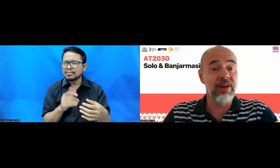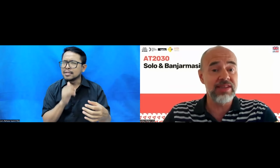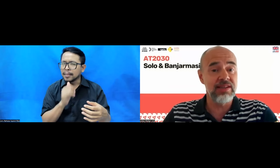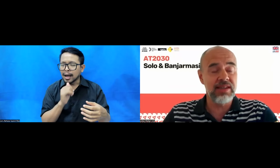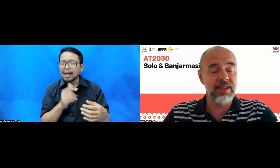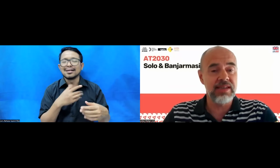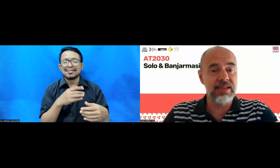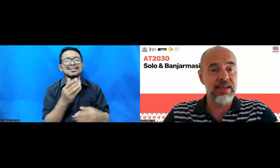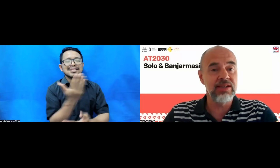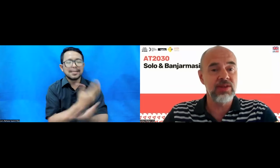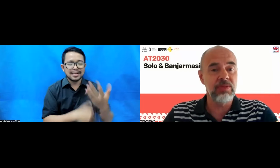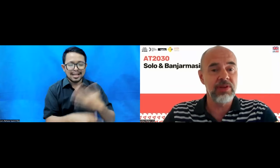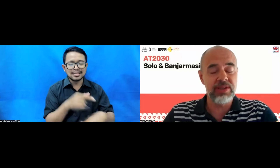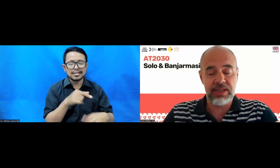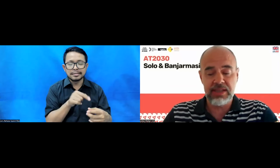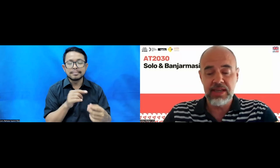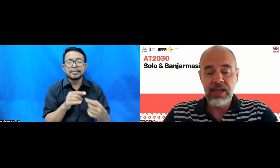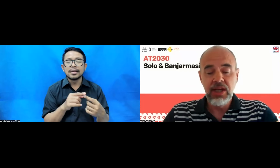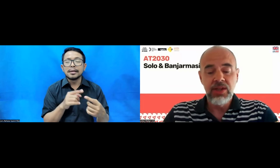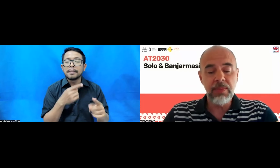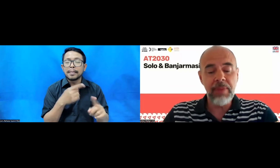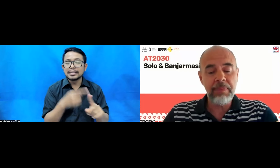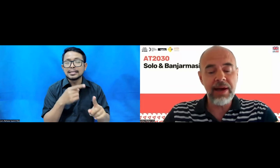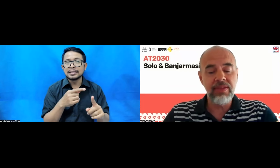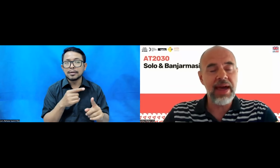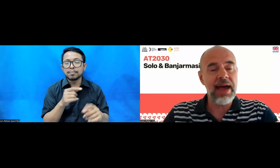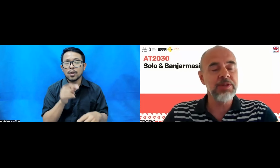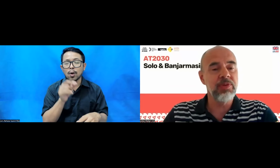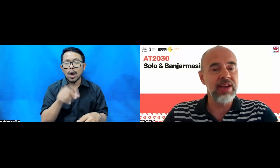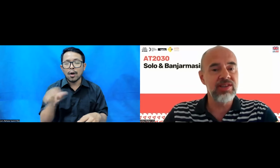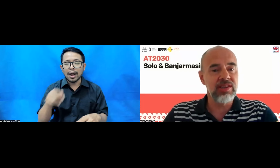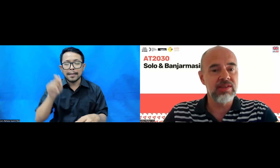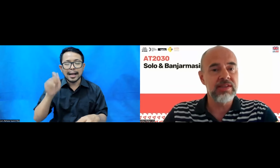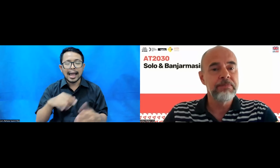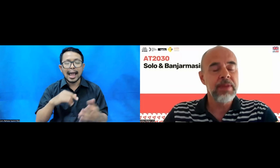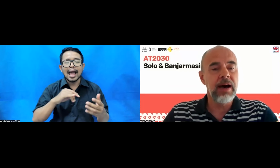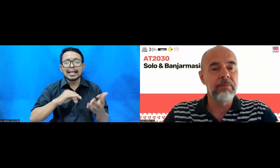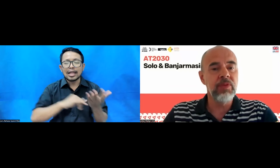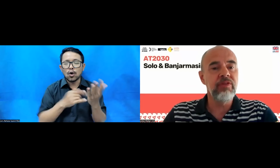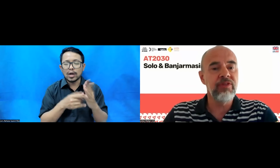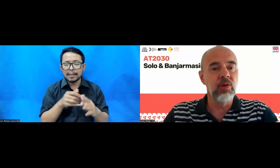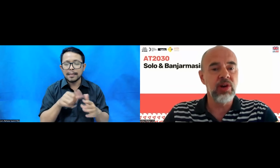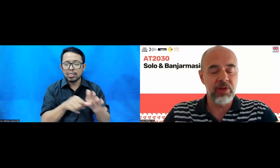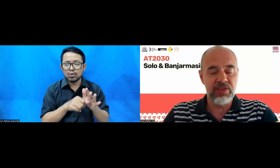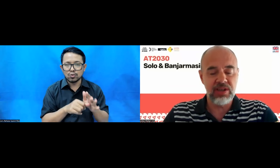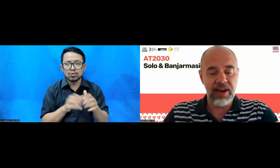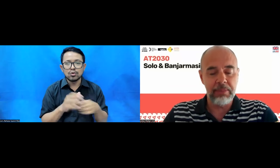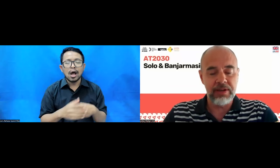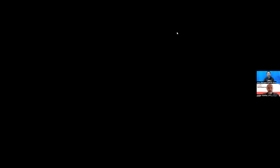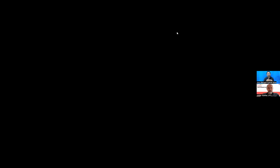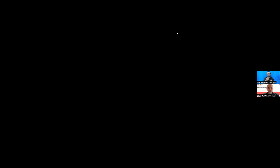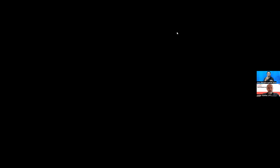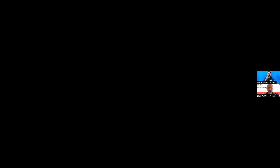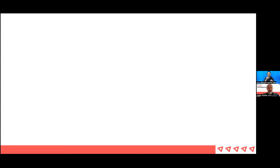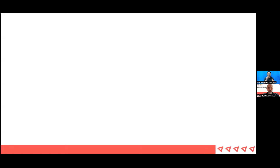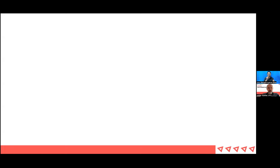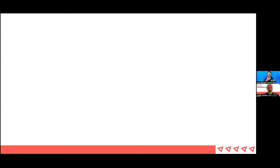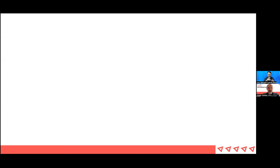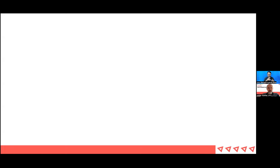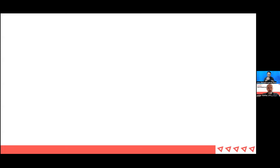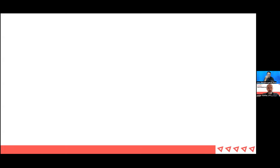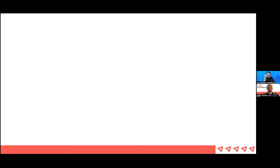other residents in the city in 2 communities to map out their aspirations for community development. And the